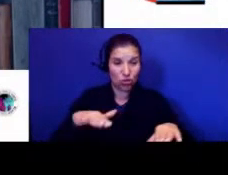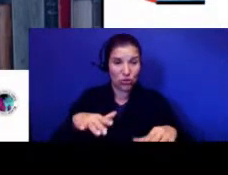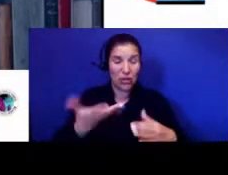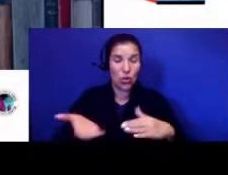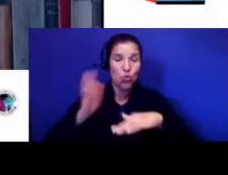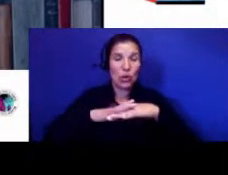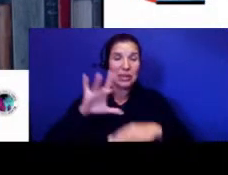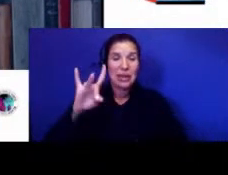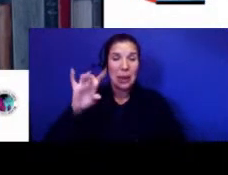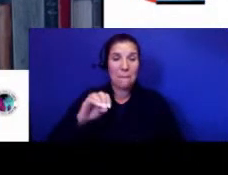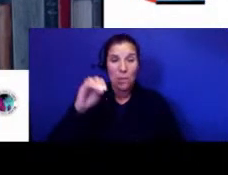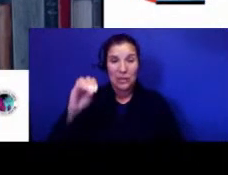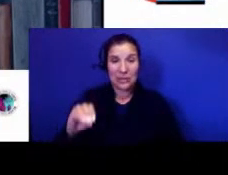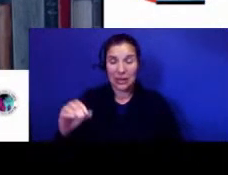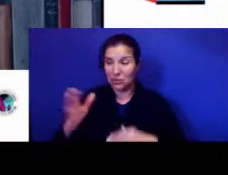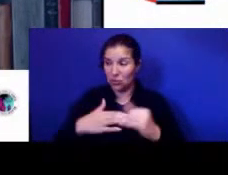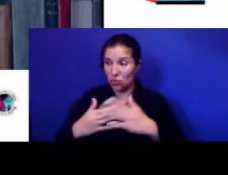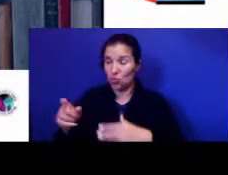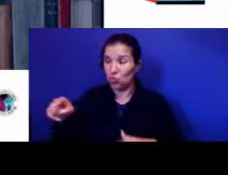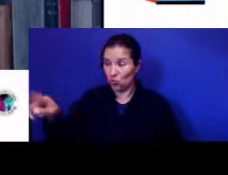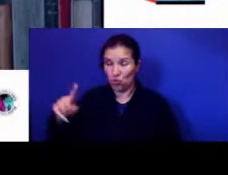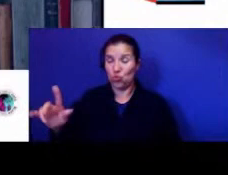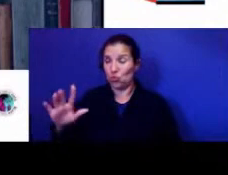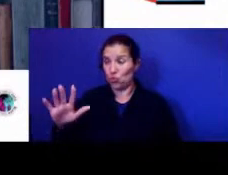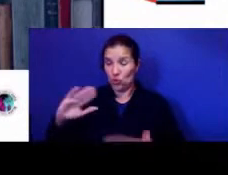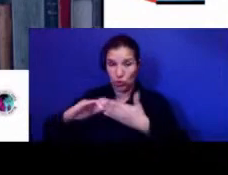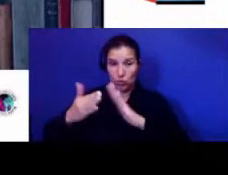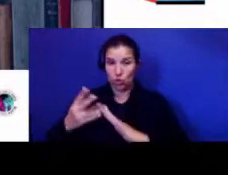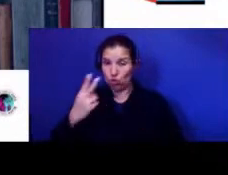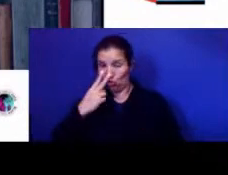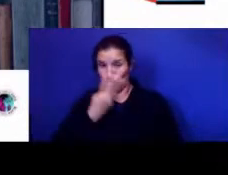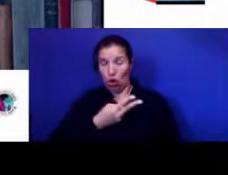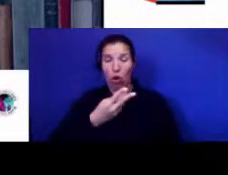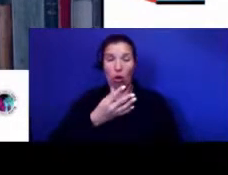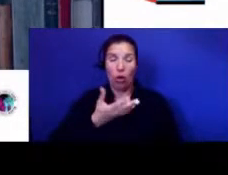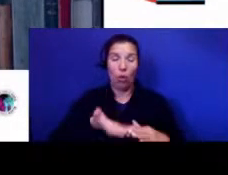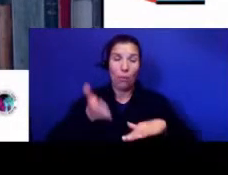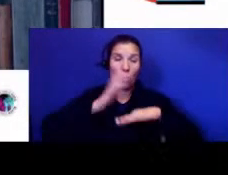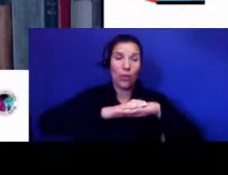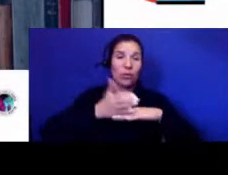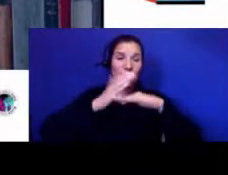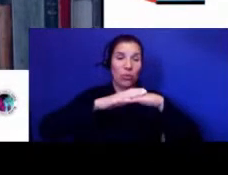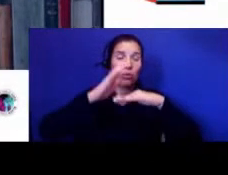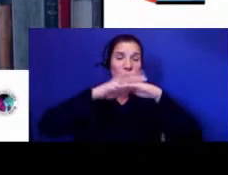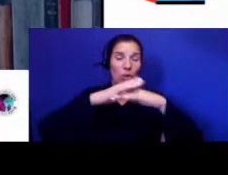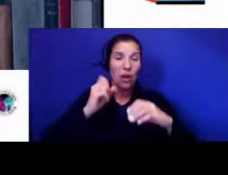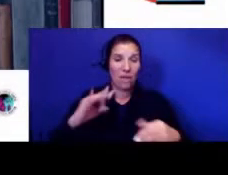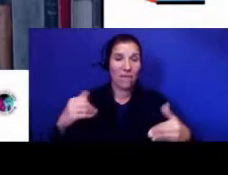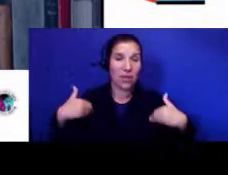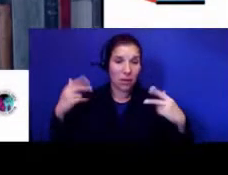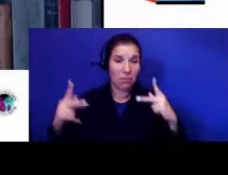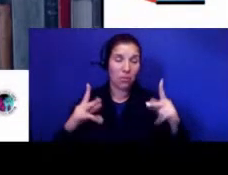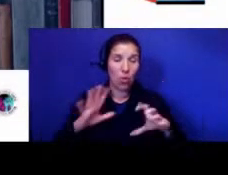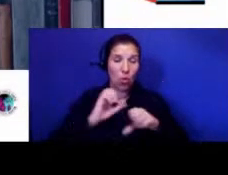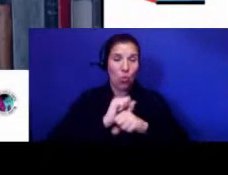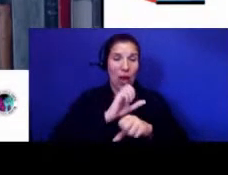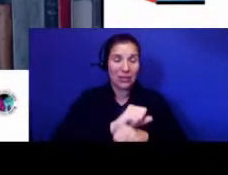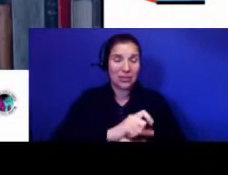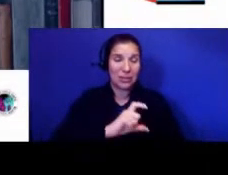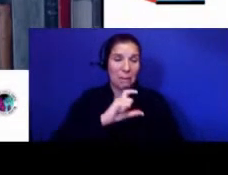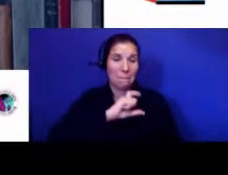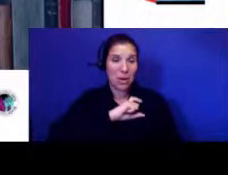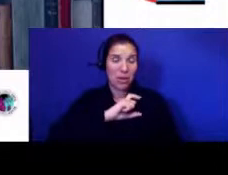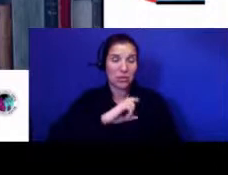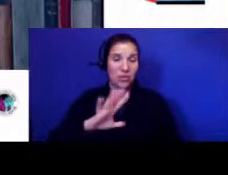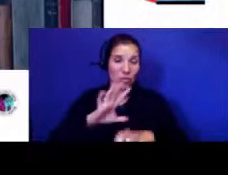communities around the schools saw a 12% decline in the number of young people arrested. Police officers